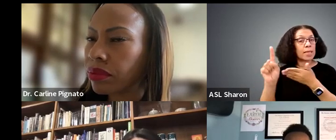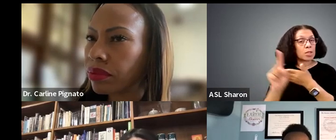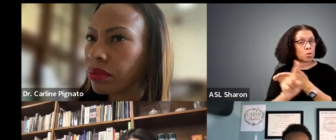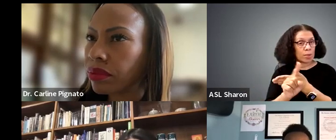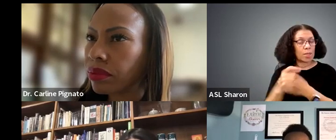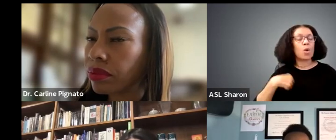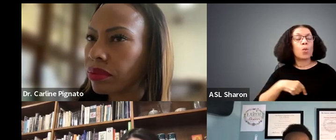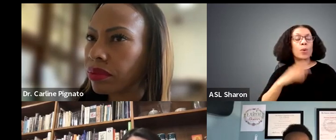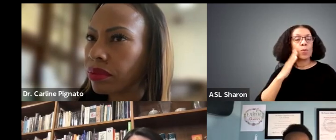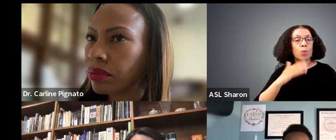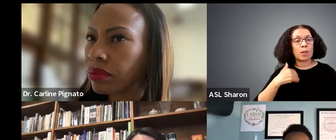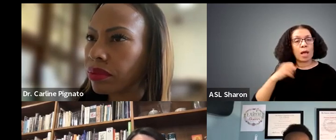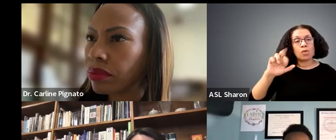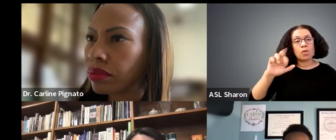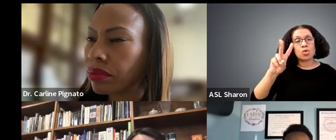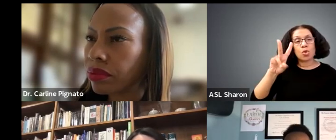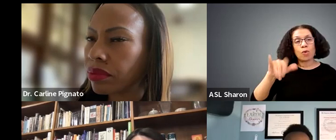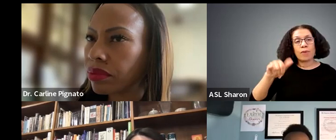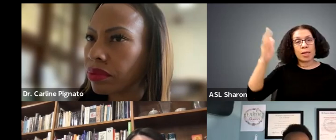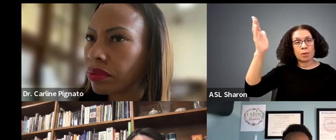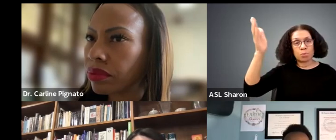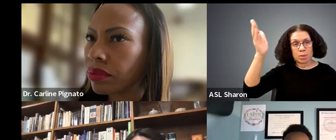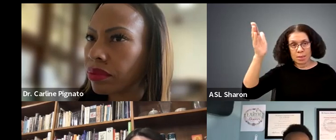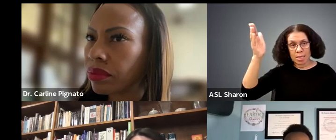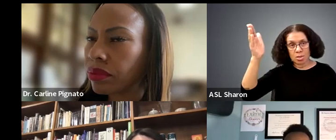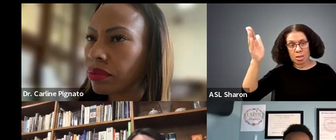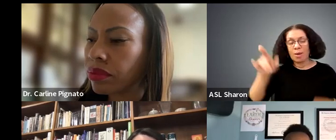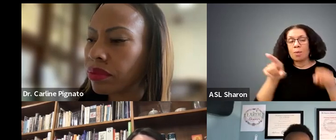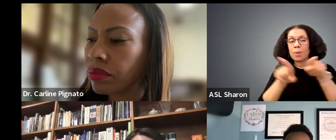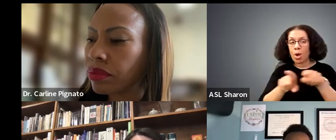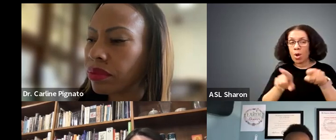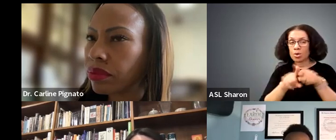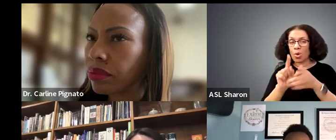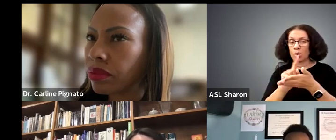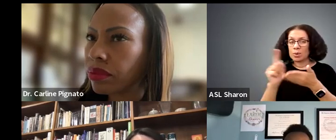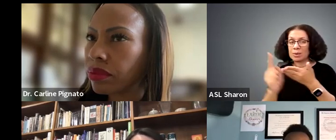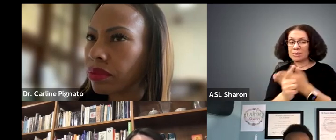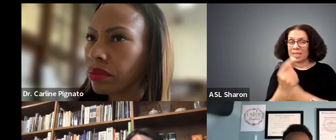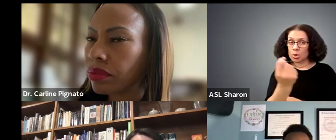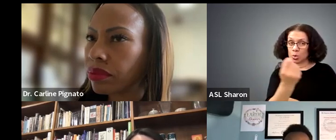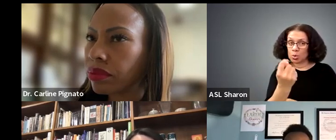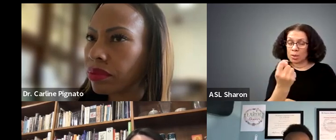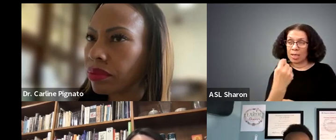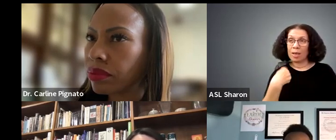survey presentation, but I'm also expecting that next Tuesday, we will begin to